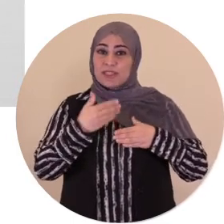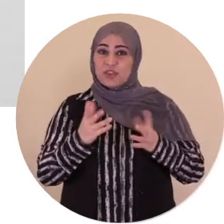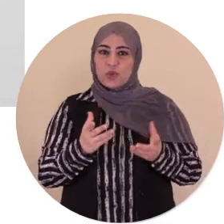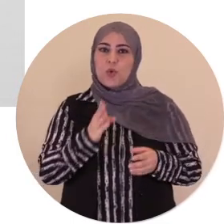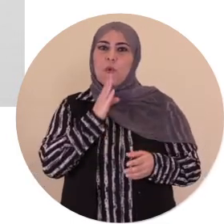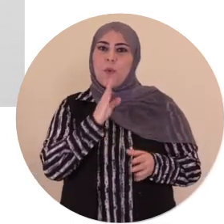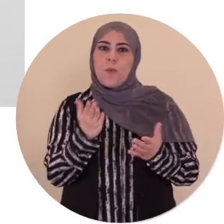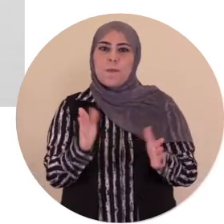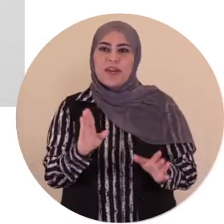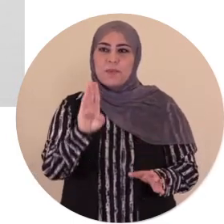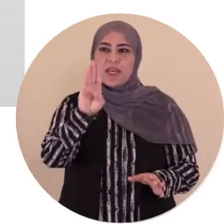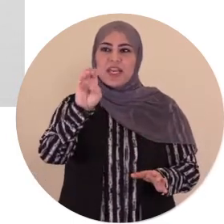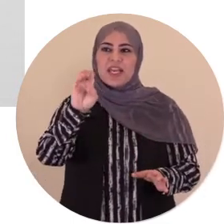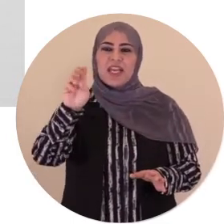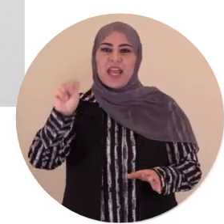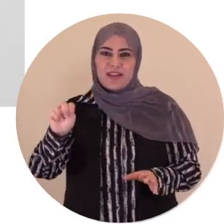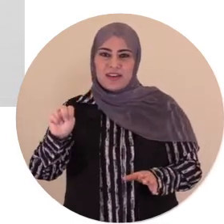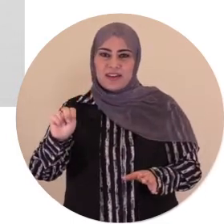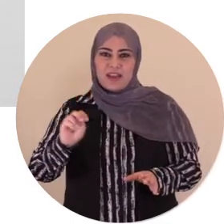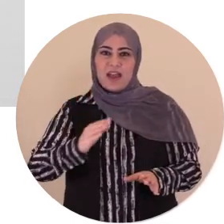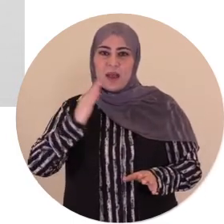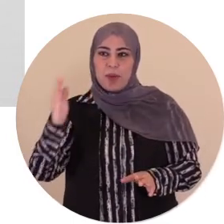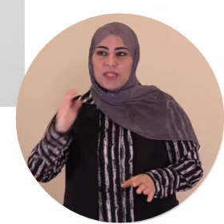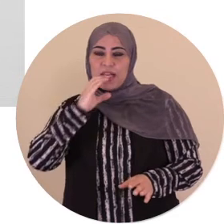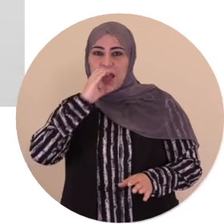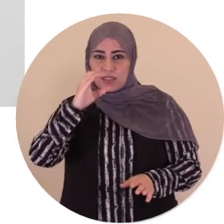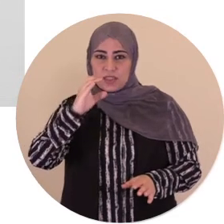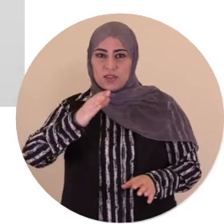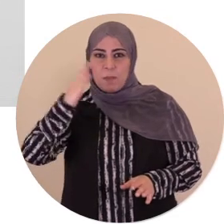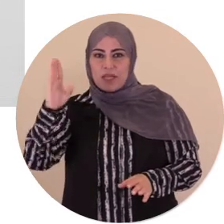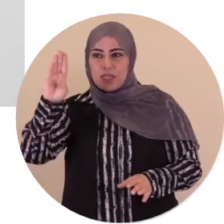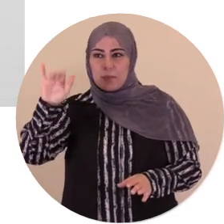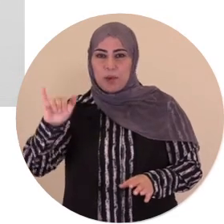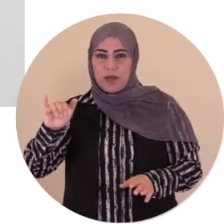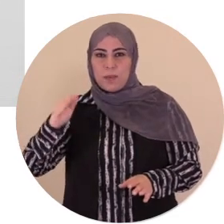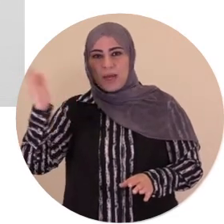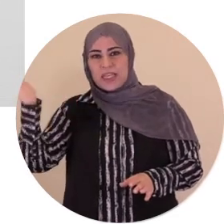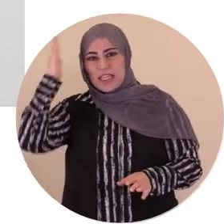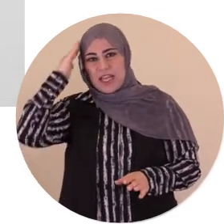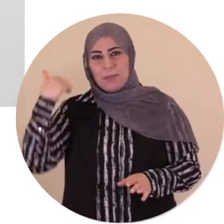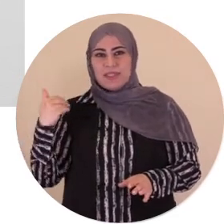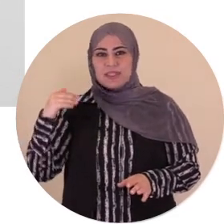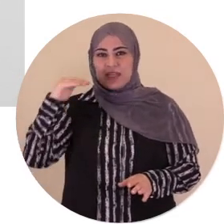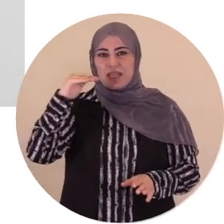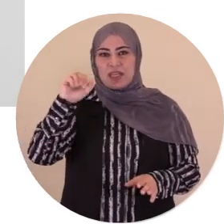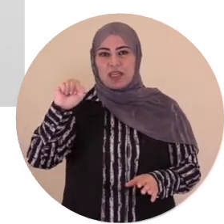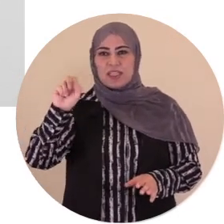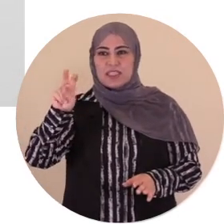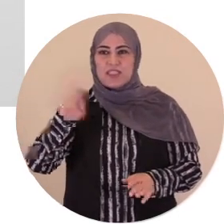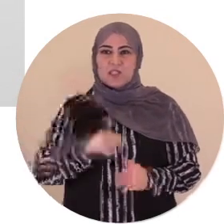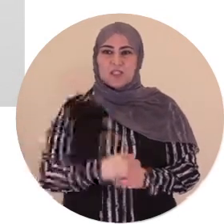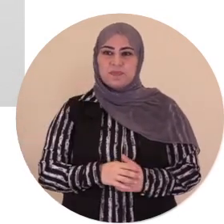been follows the auxiliary verb, so it will be the question has been answered by Hilsa. See how easy that